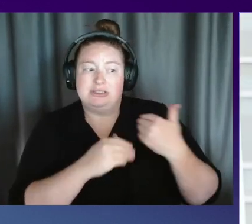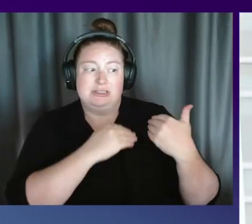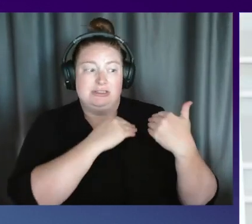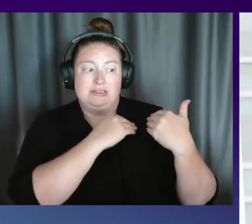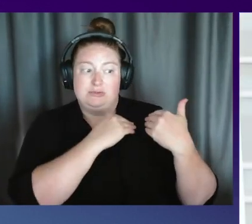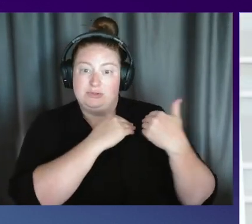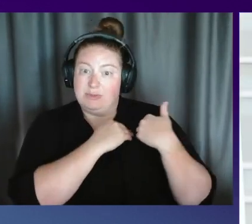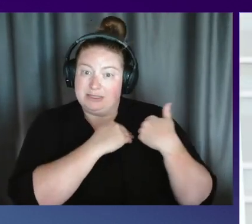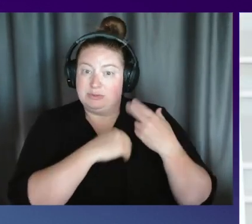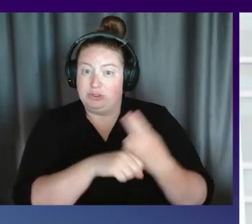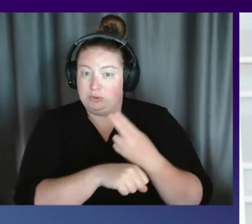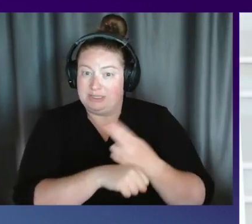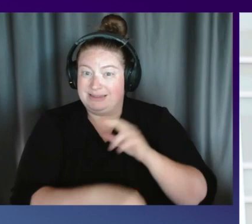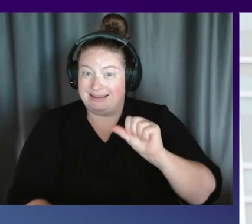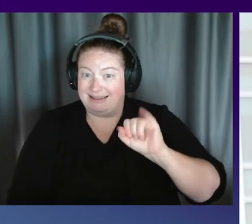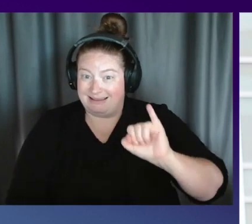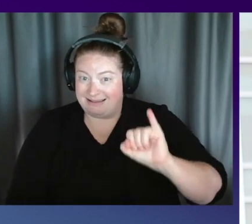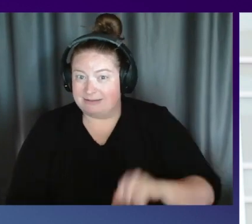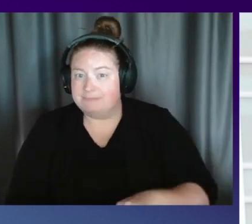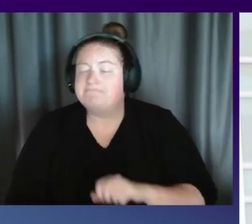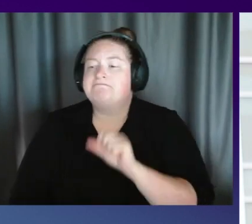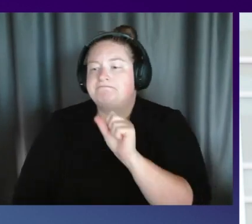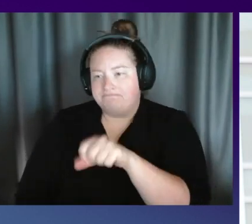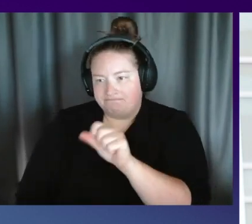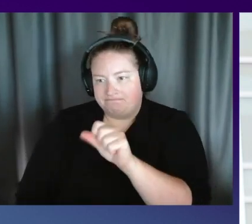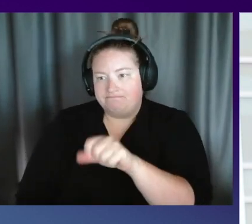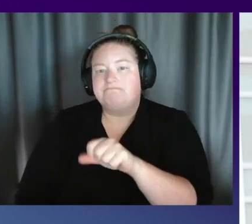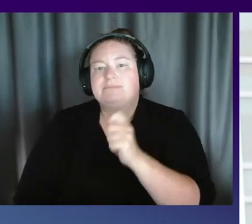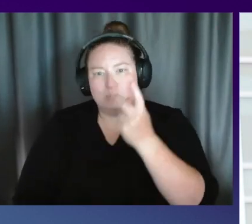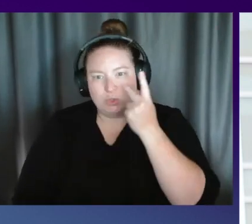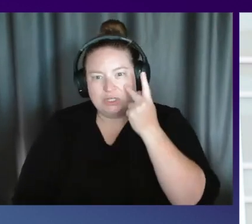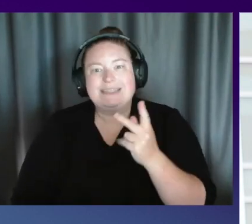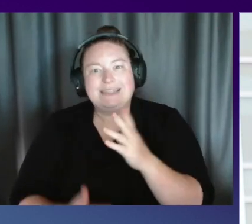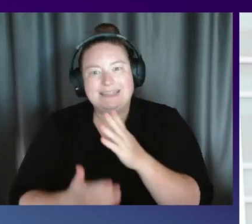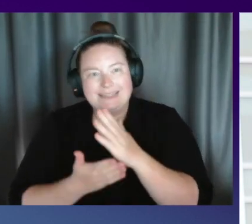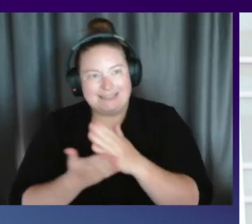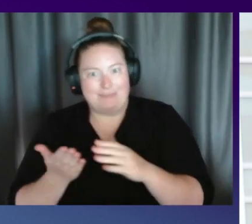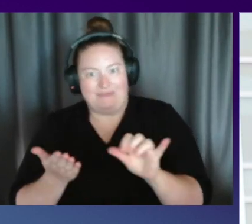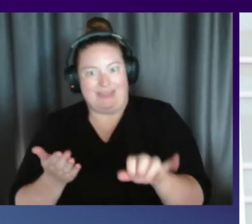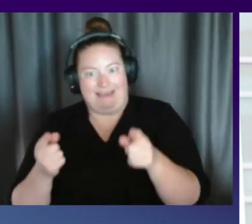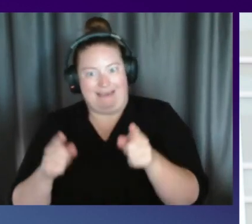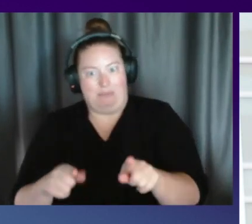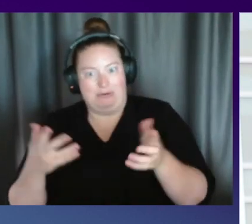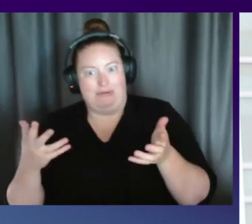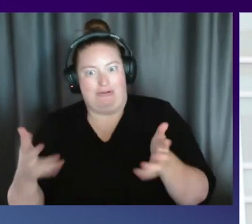using AI? Absolutely, I think so. We're seeing some of that already in the way of